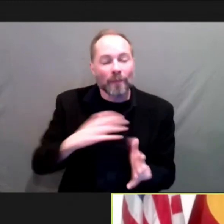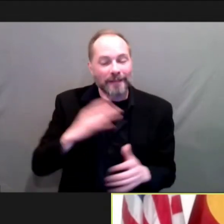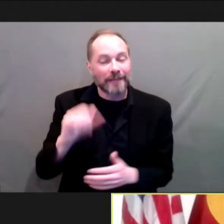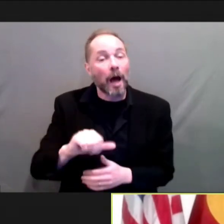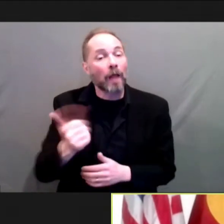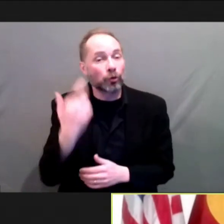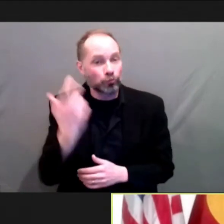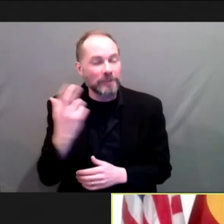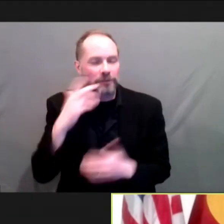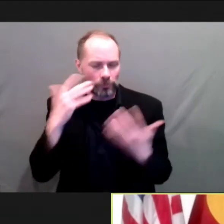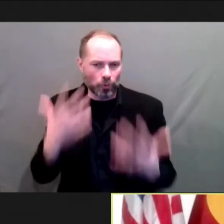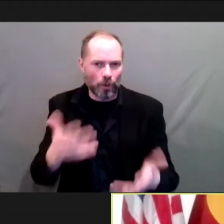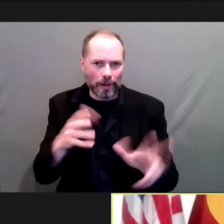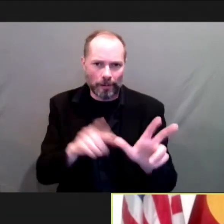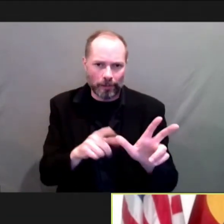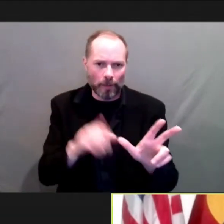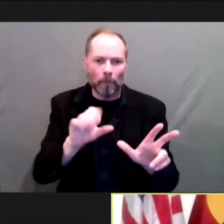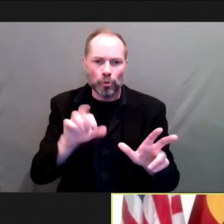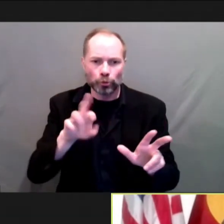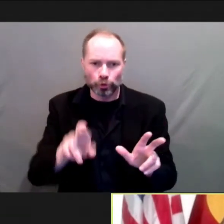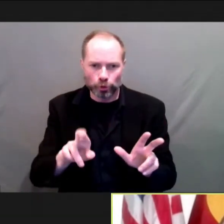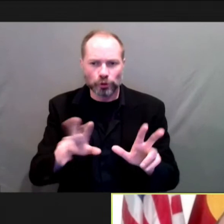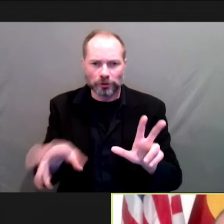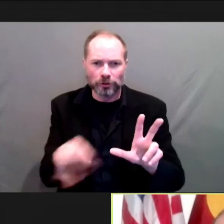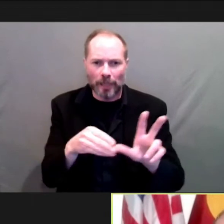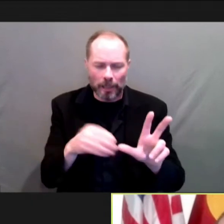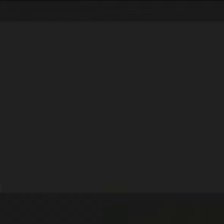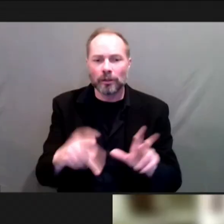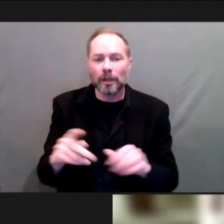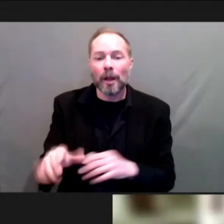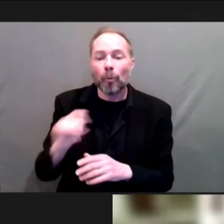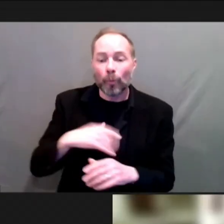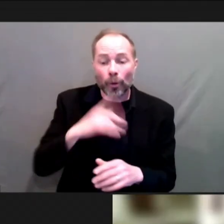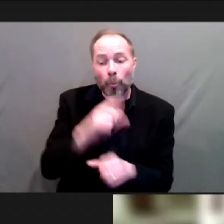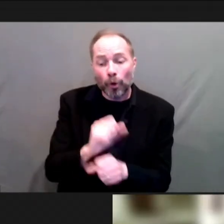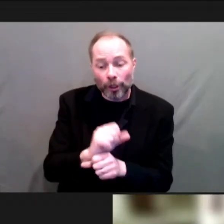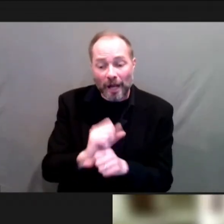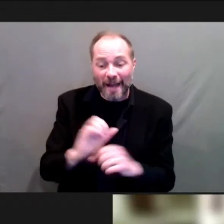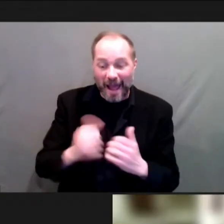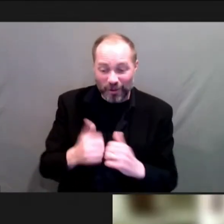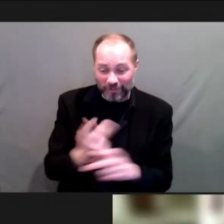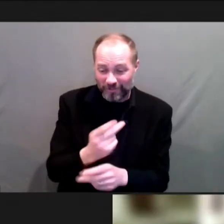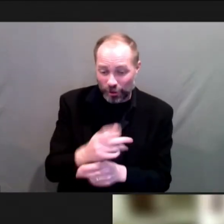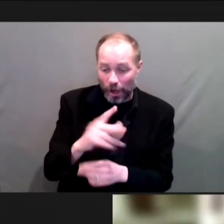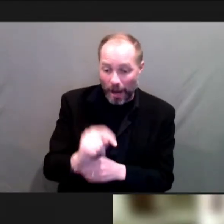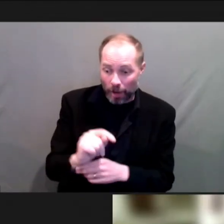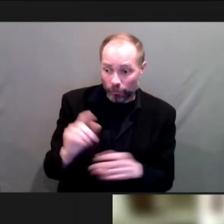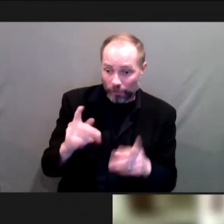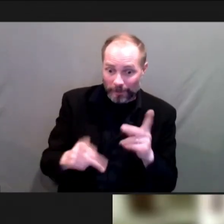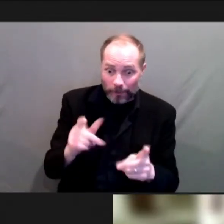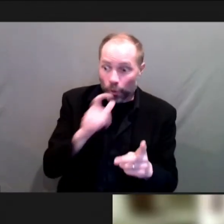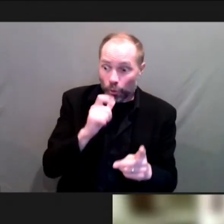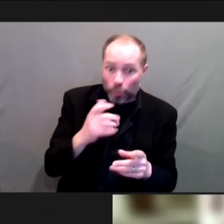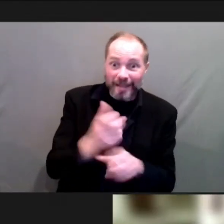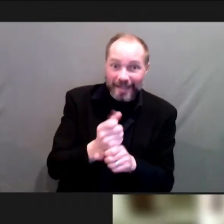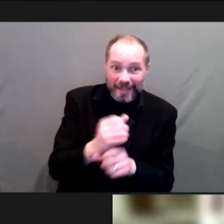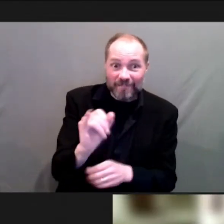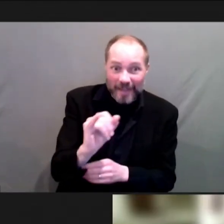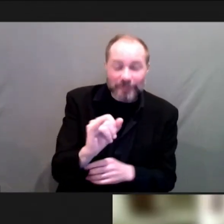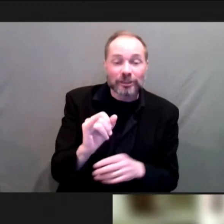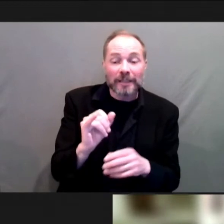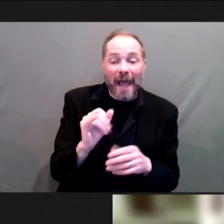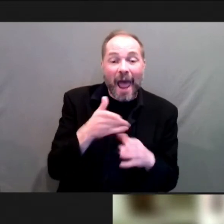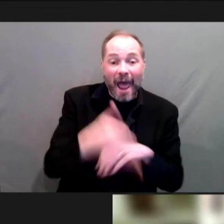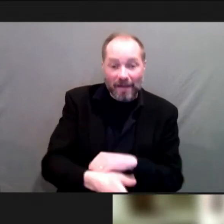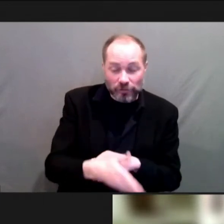We are working on best ways to present the data around breakthrough with people who've had 2 full doses and 3 full doses. We'll probably have additional